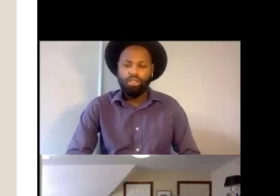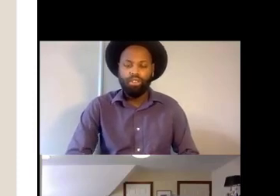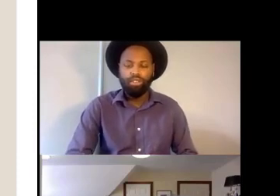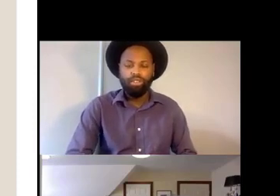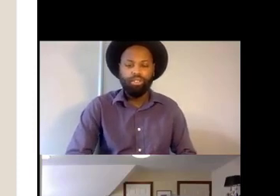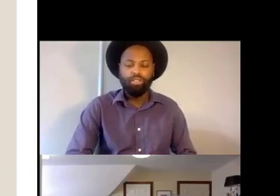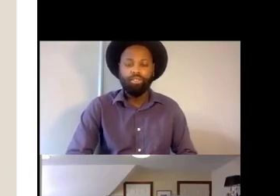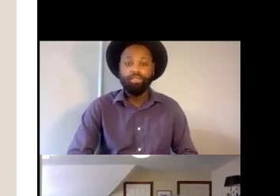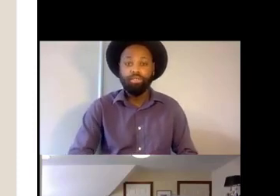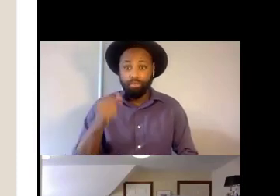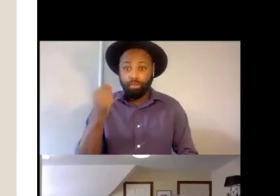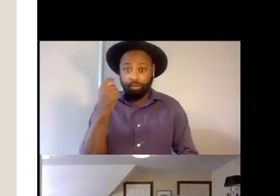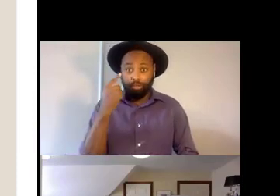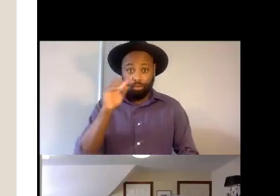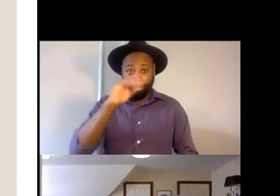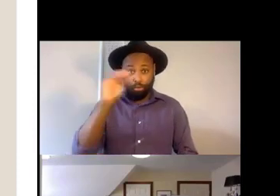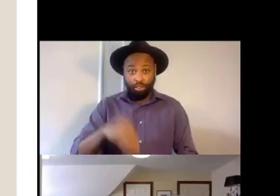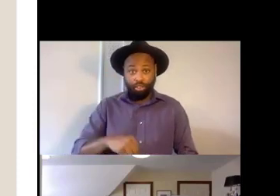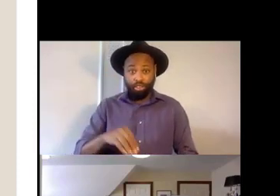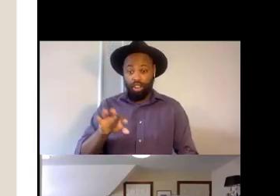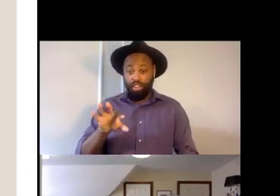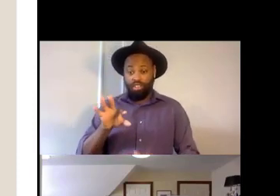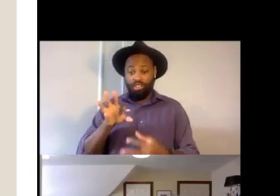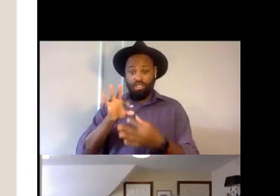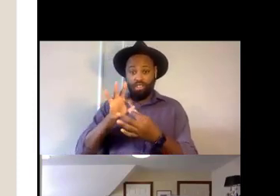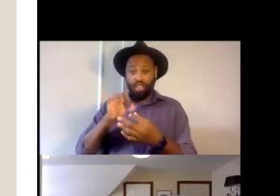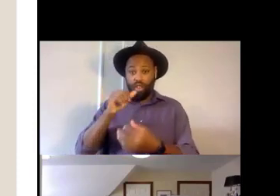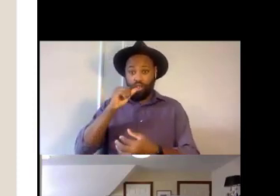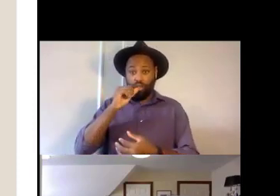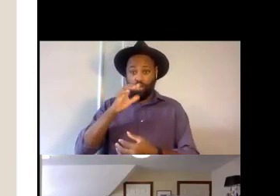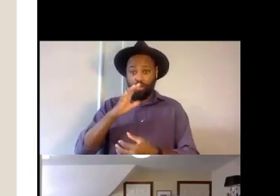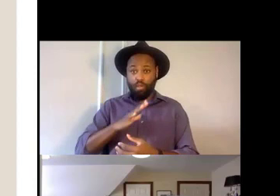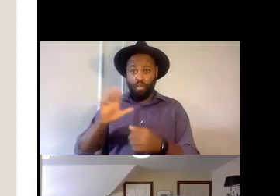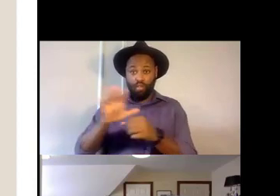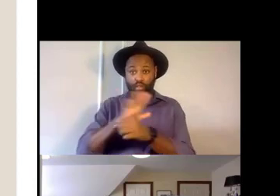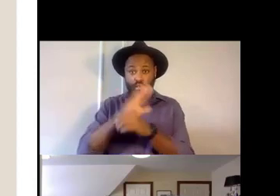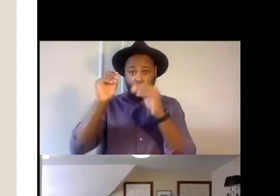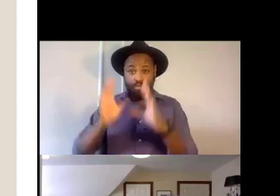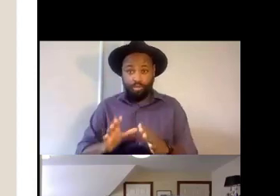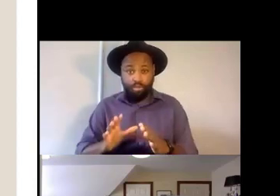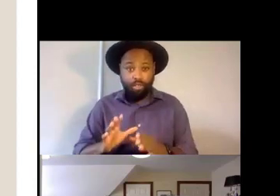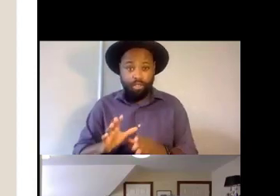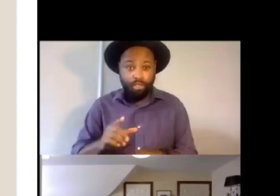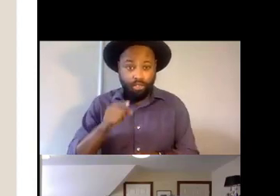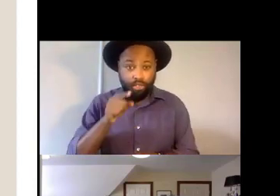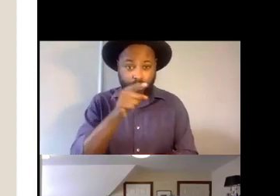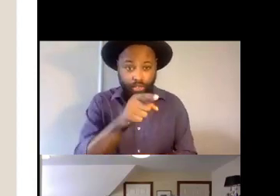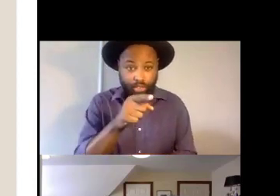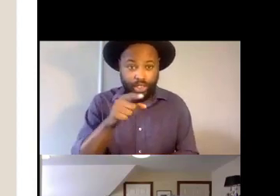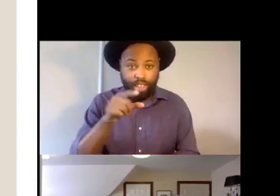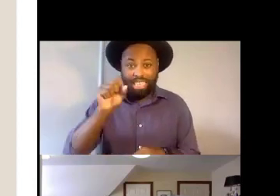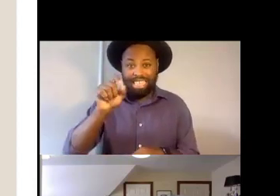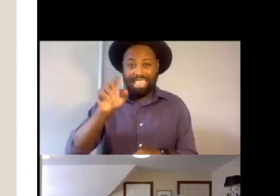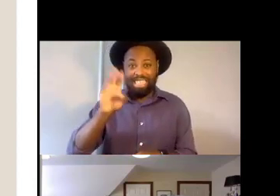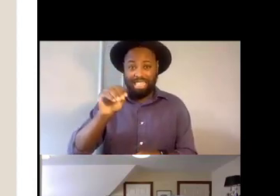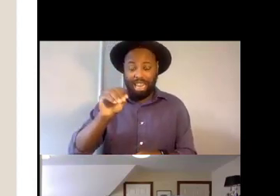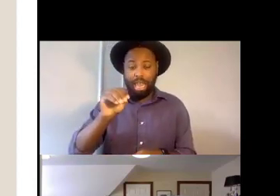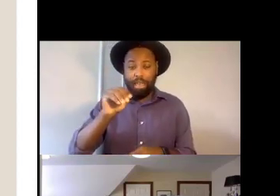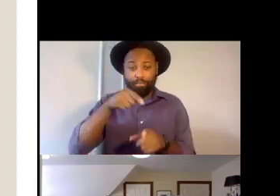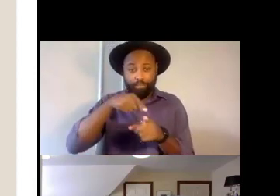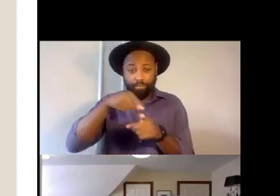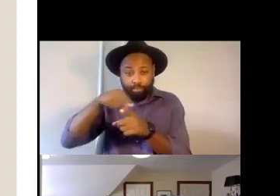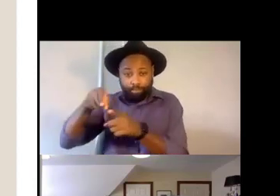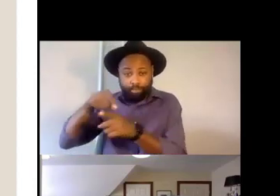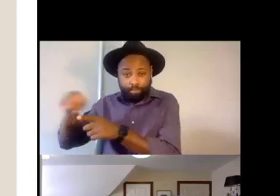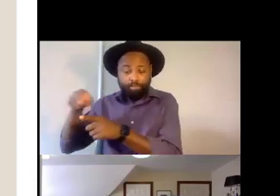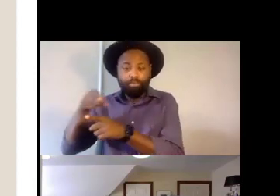The percentage of women among full professors by NSF designation in STEM disciplines, you can see that